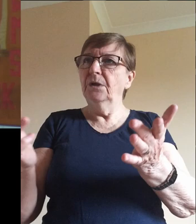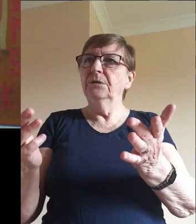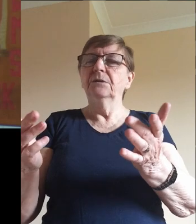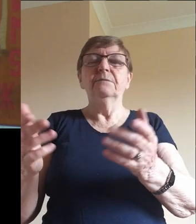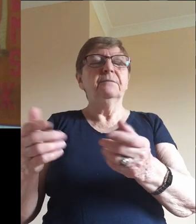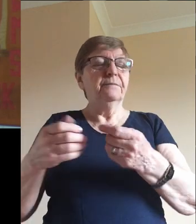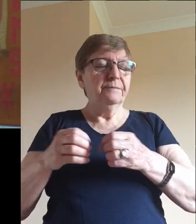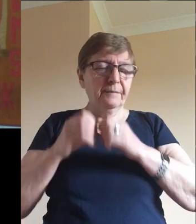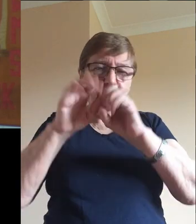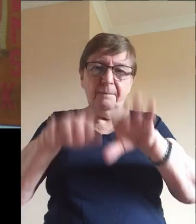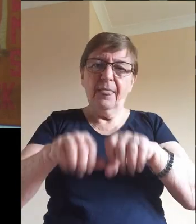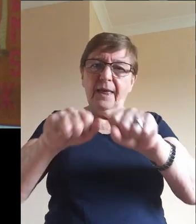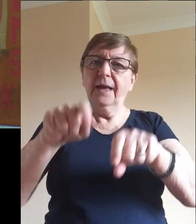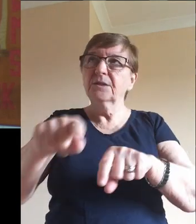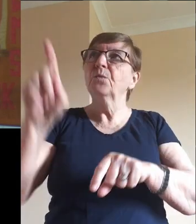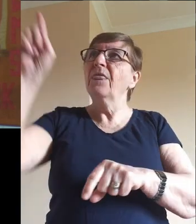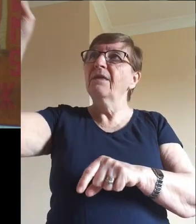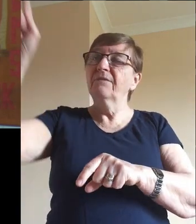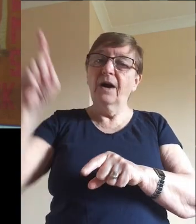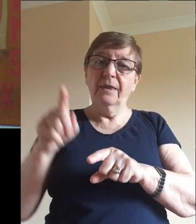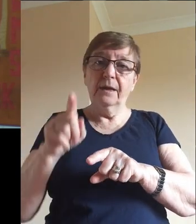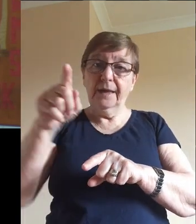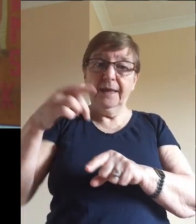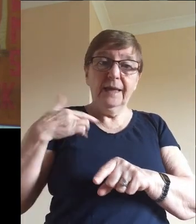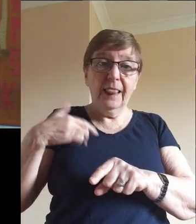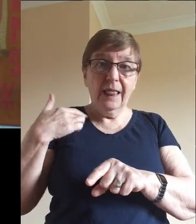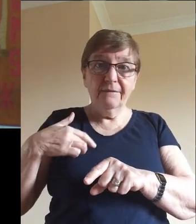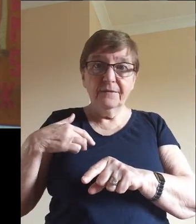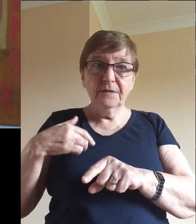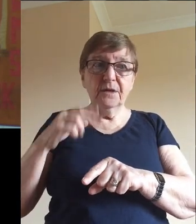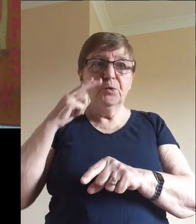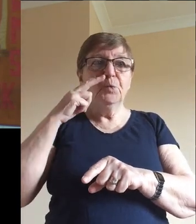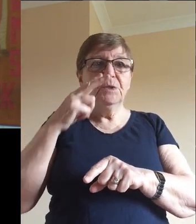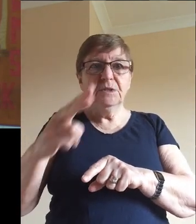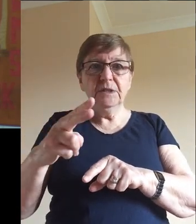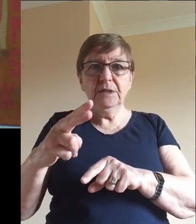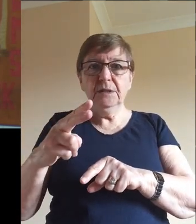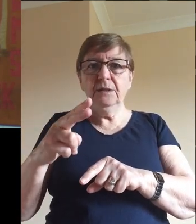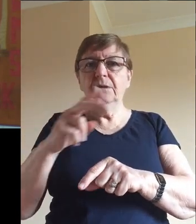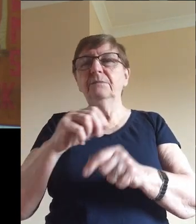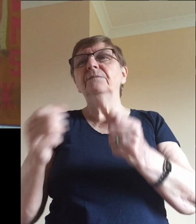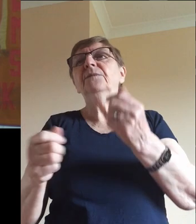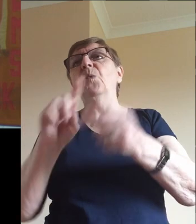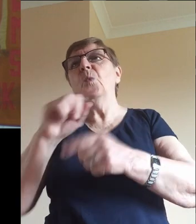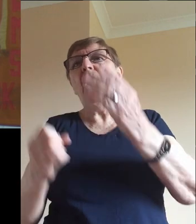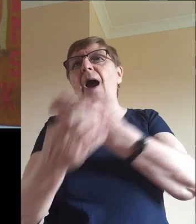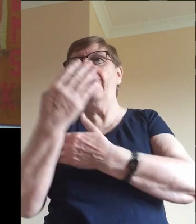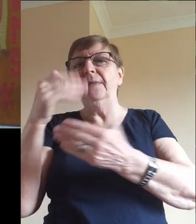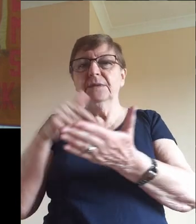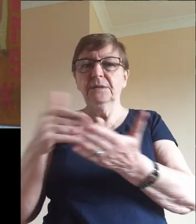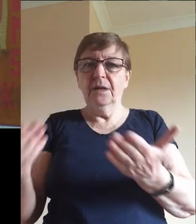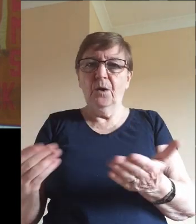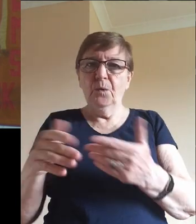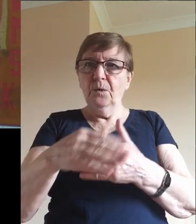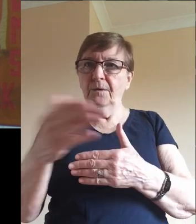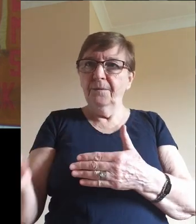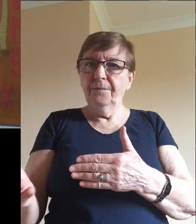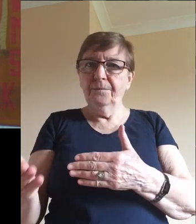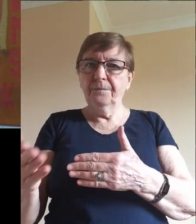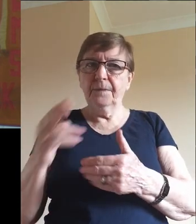Father. And he lives to see the fruitfulness of his sacrifice. And notice that